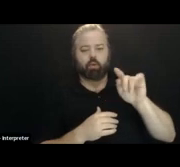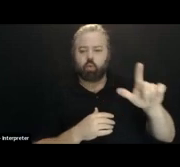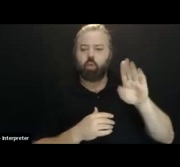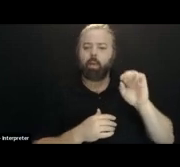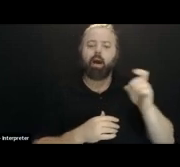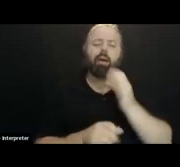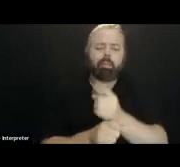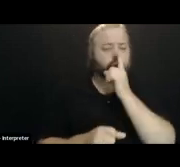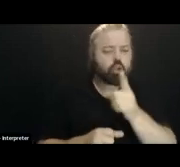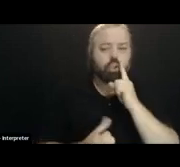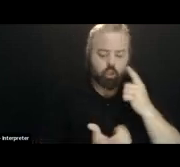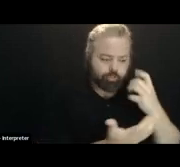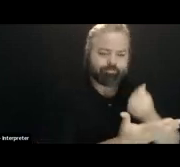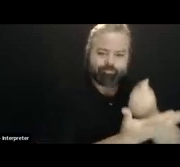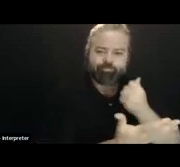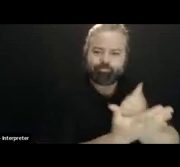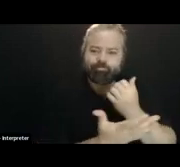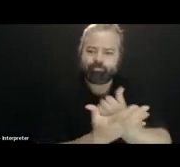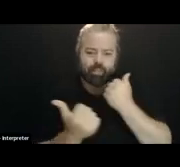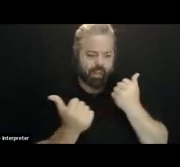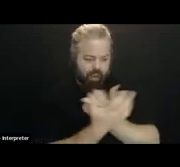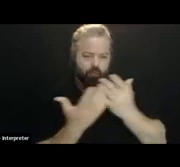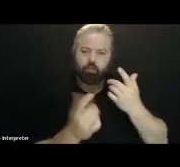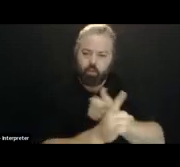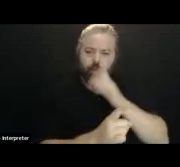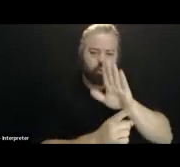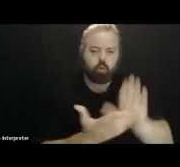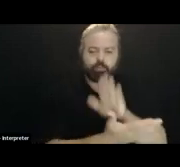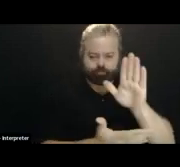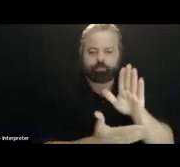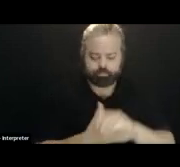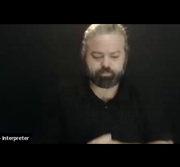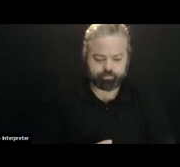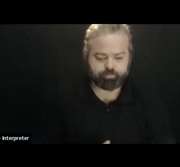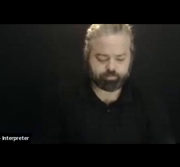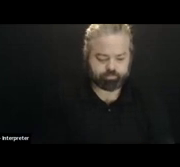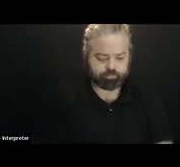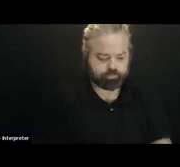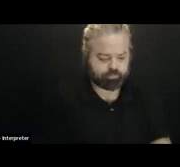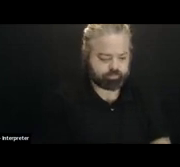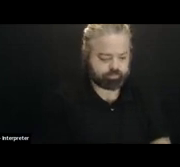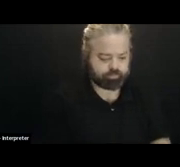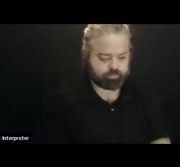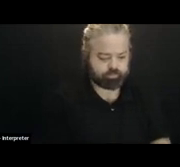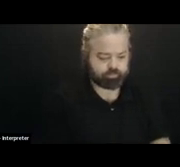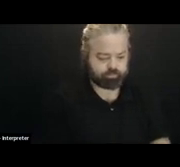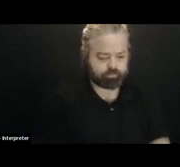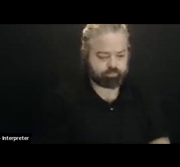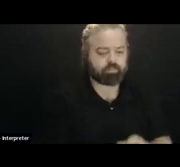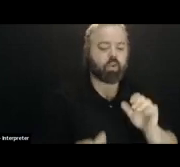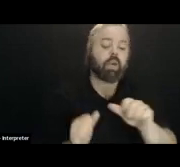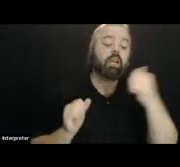utilizing everything that your institution or organization has to offer. Another myth is that everything has to be black and